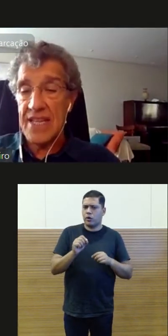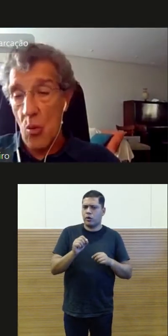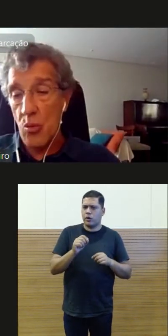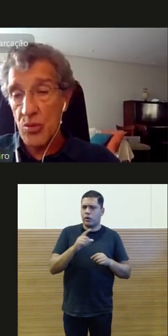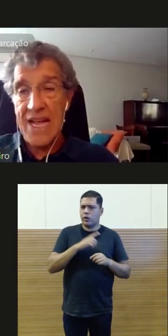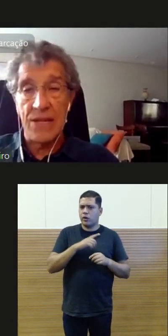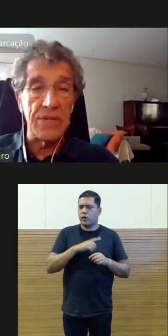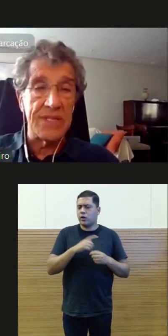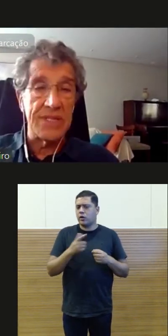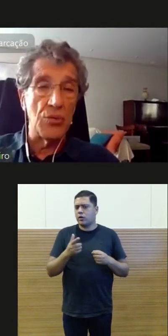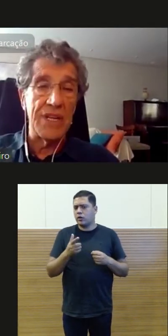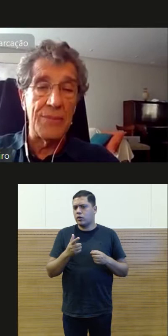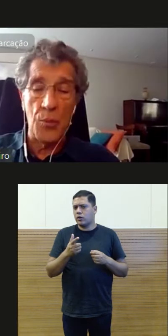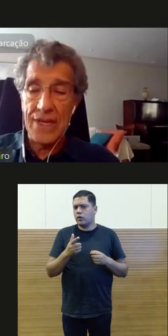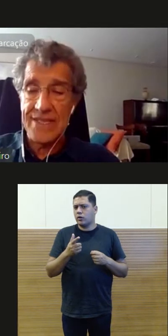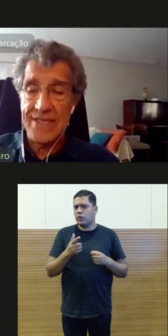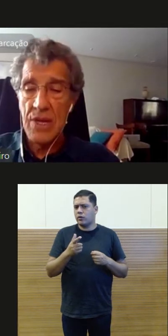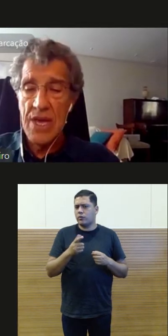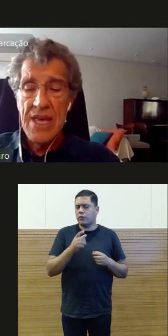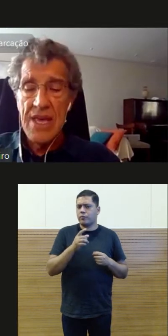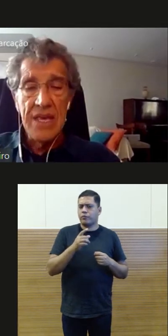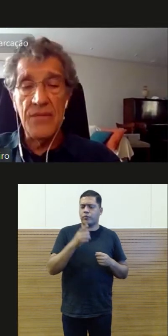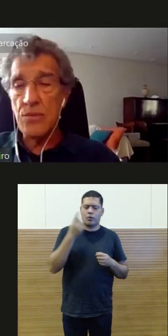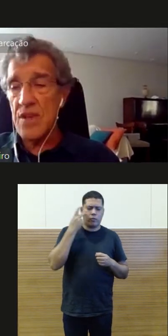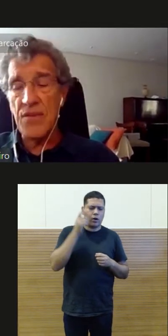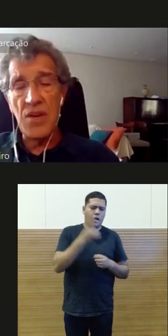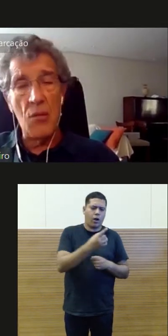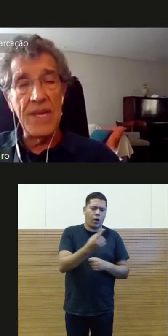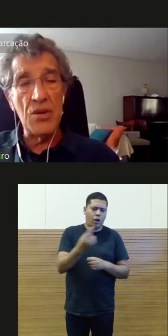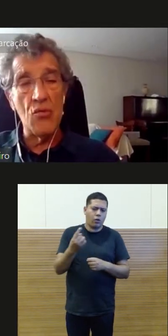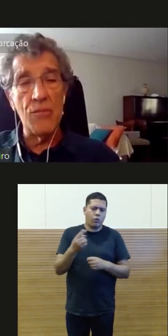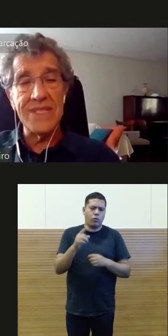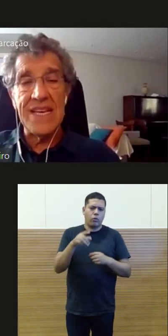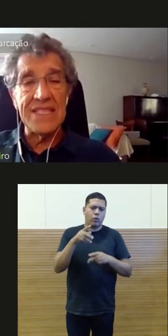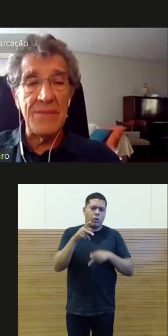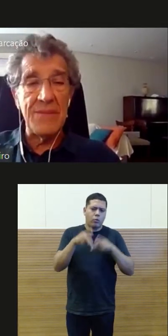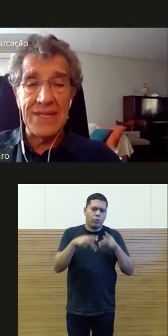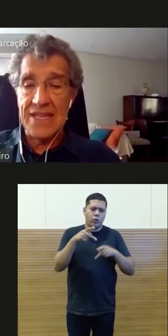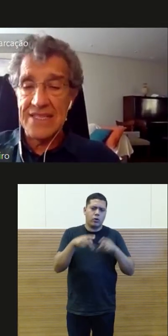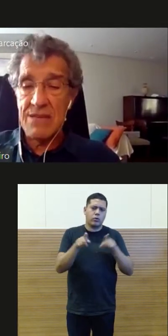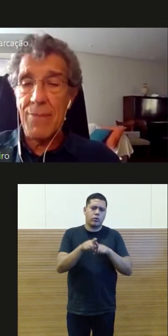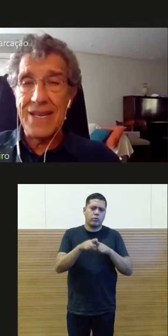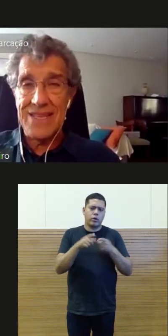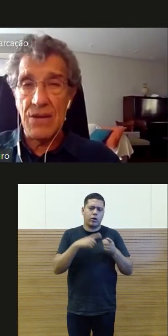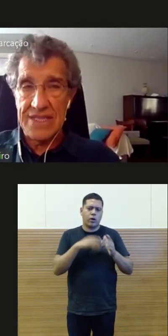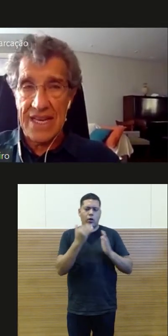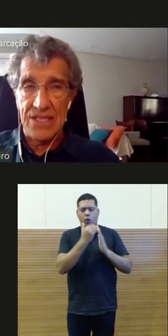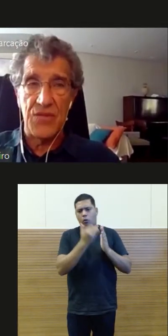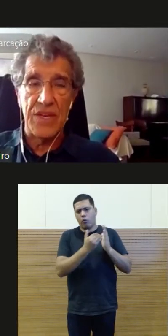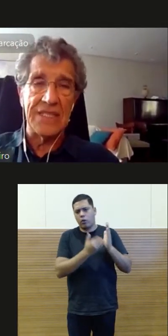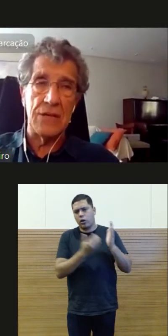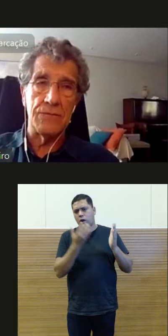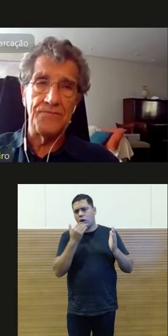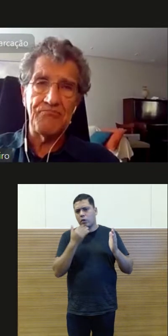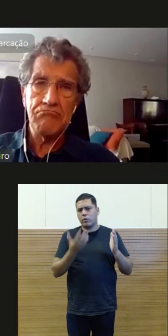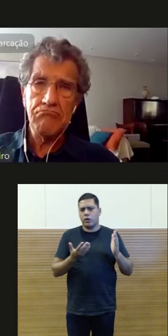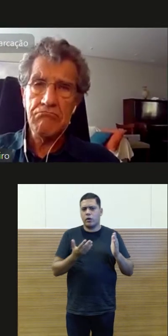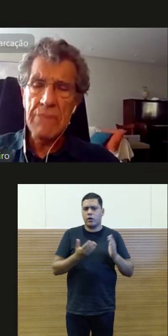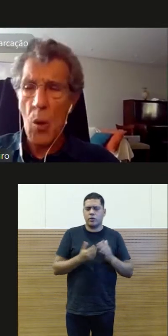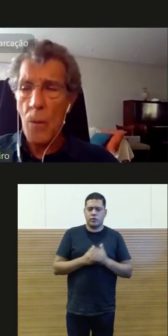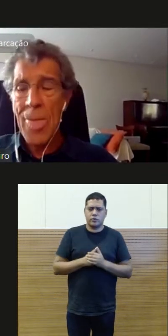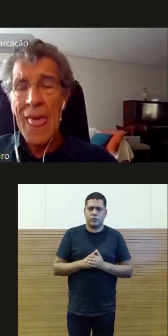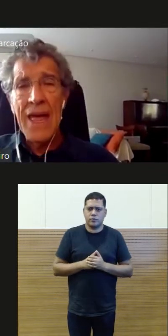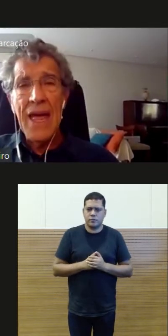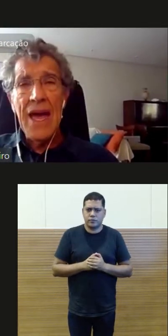they relate with the quality of the diet and the health of the population. And we will see some food guides that